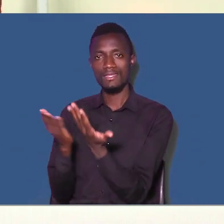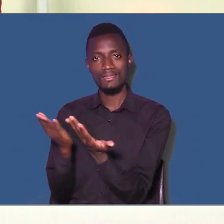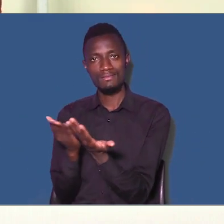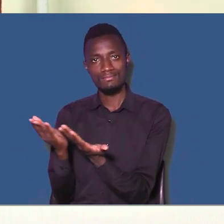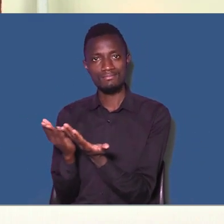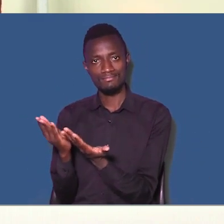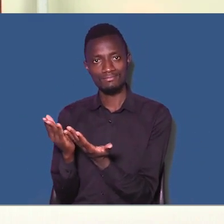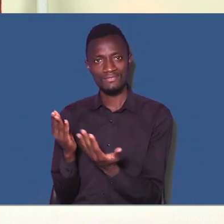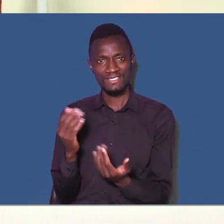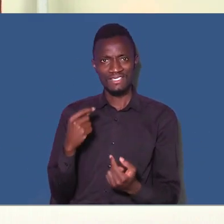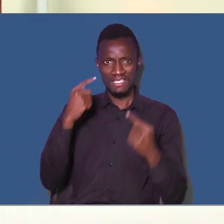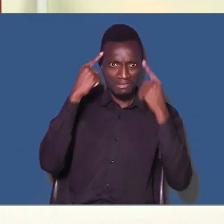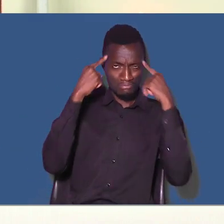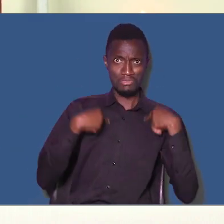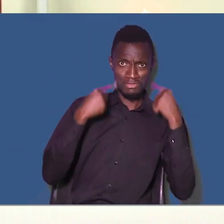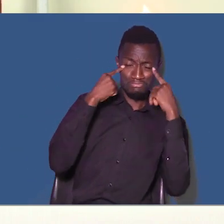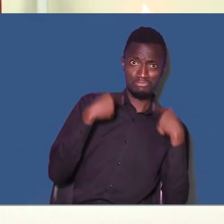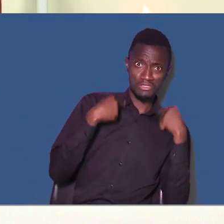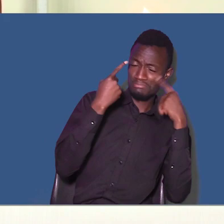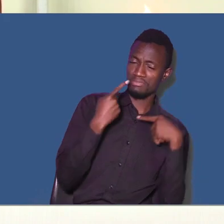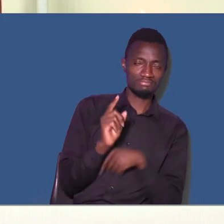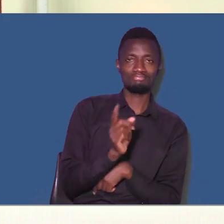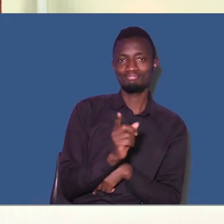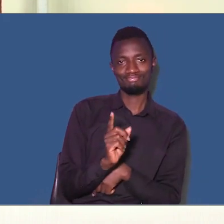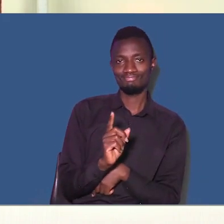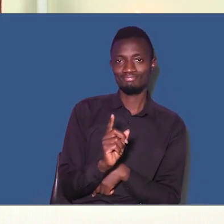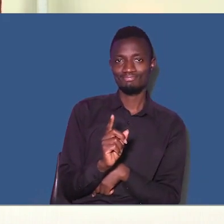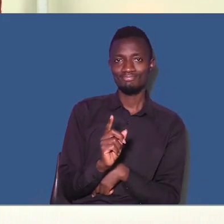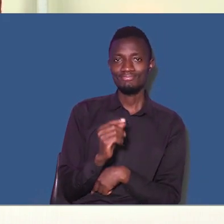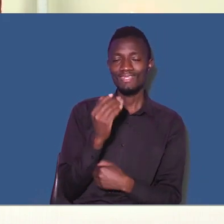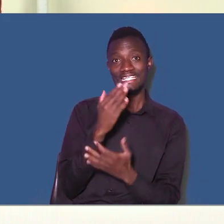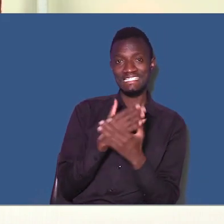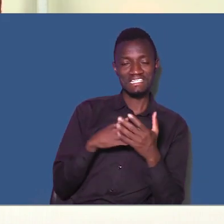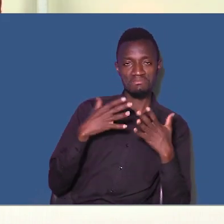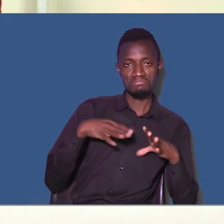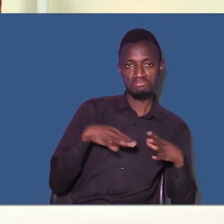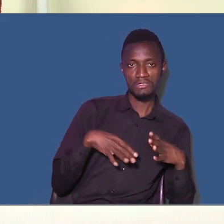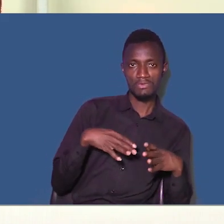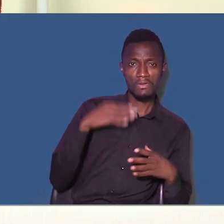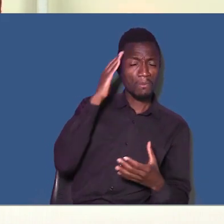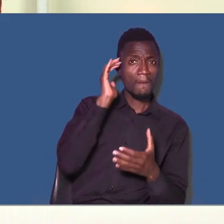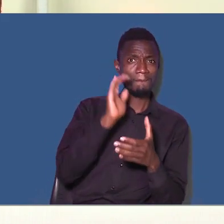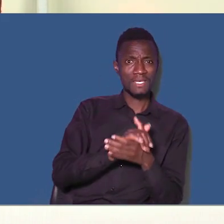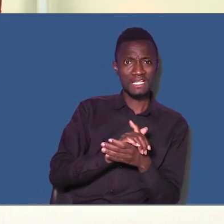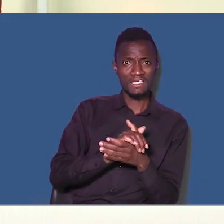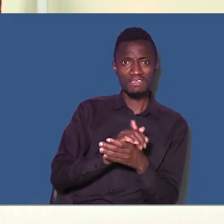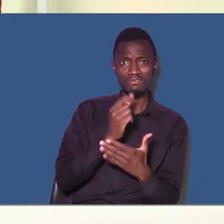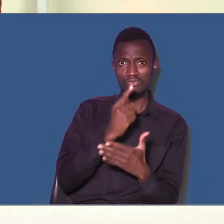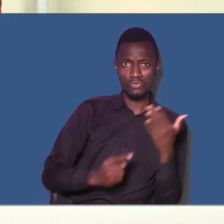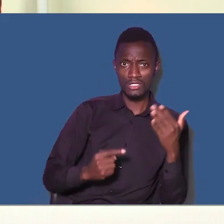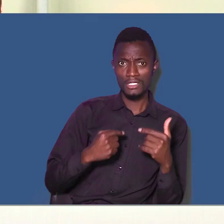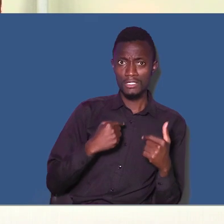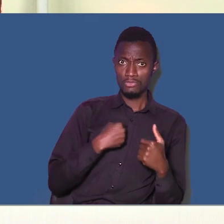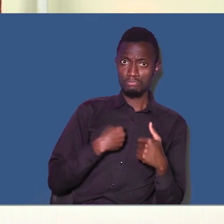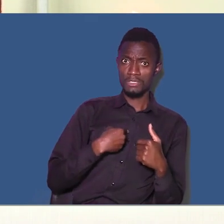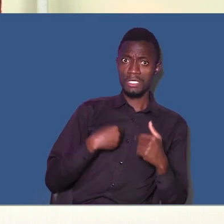or exclusive enjoyment. Some of us, or some people, believe that they have the right to use their